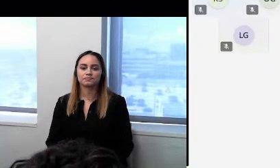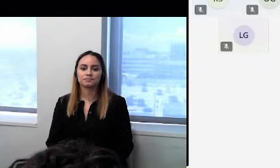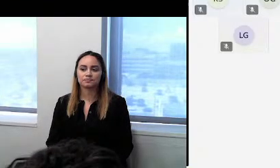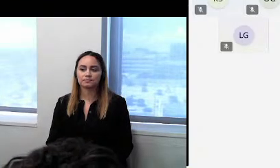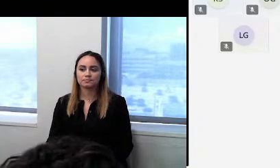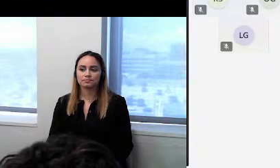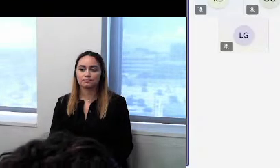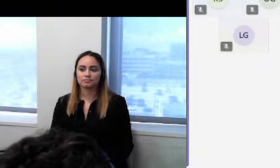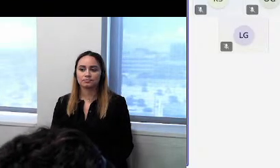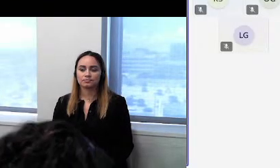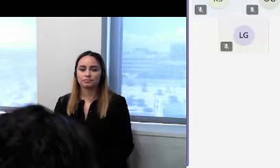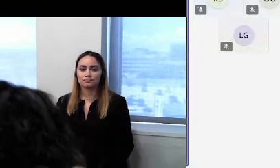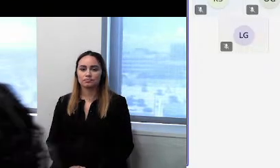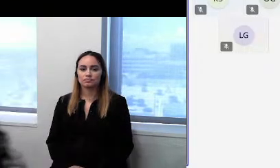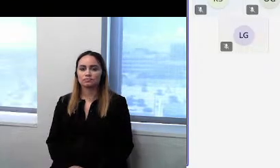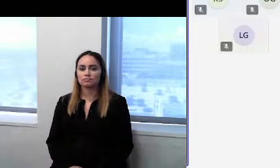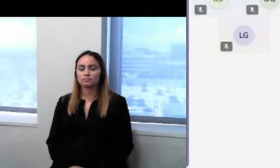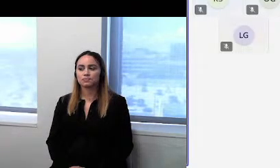Do you,